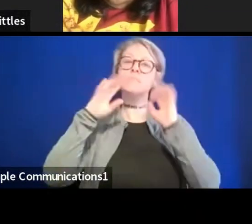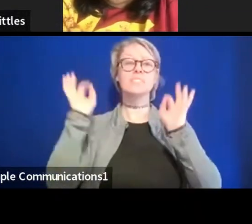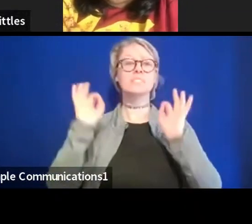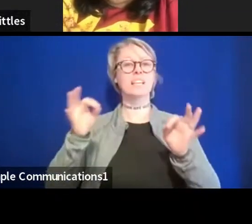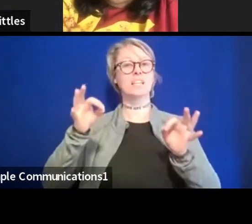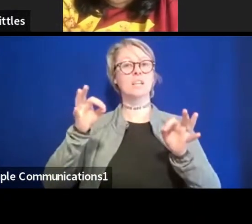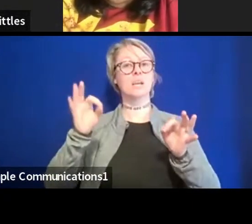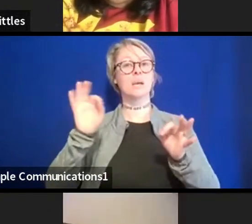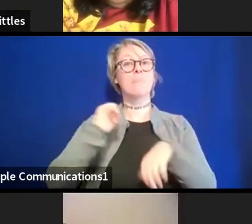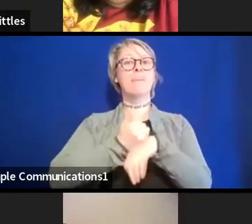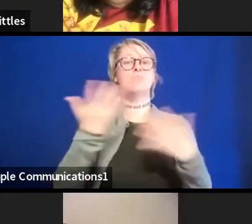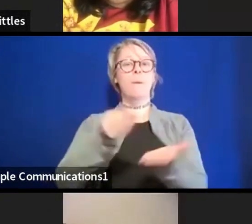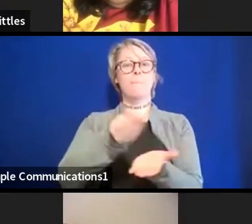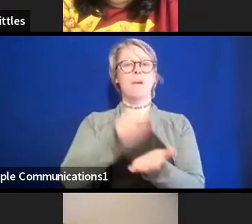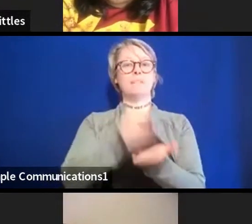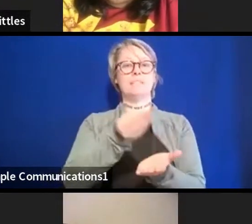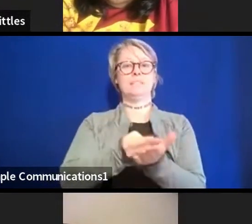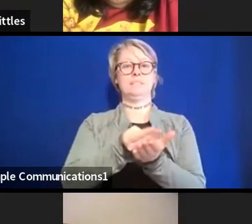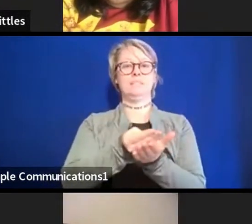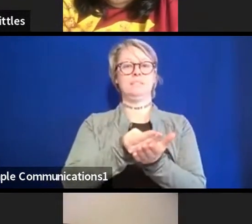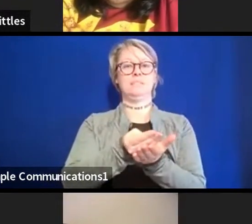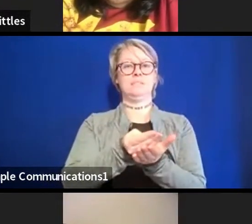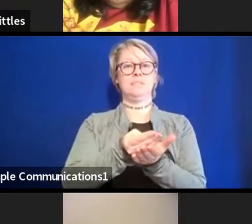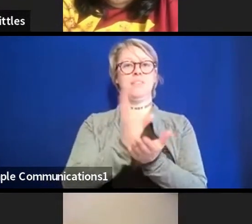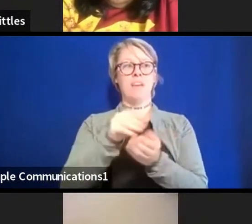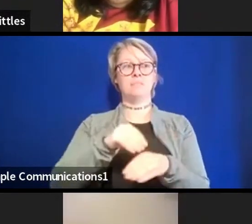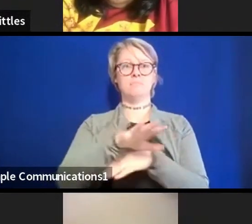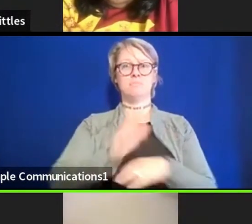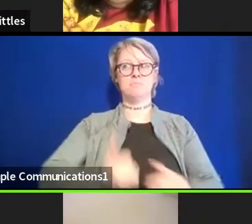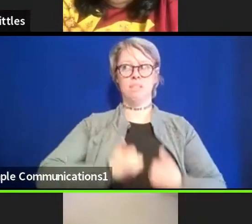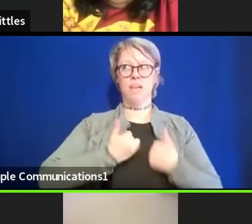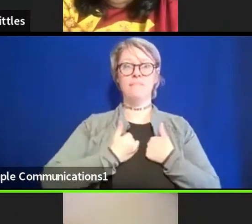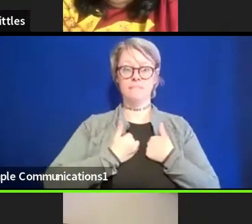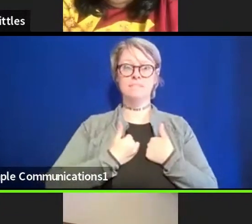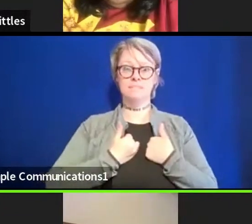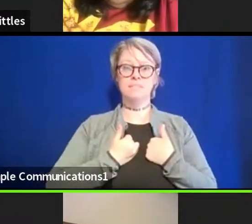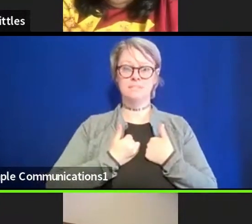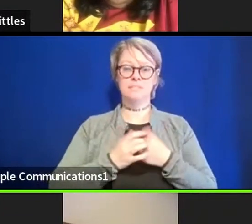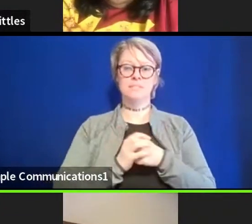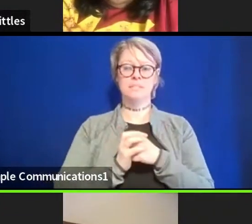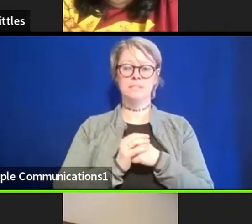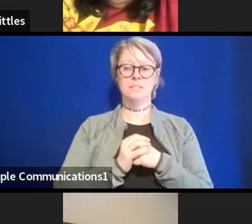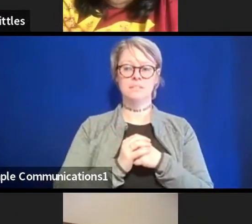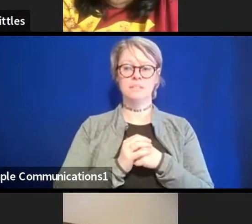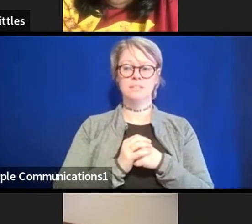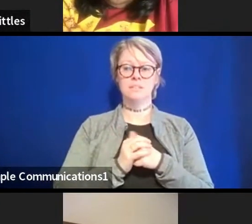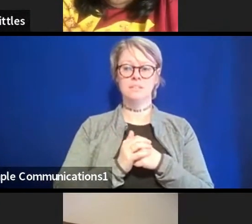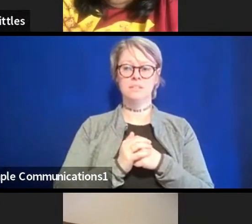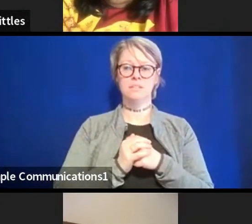financial decisions that are affecting people's lives. And even if they're